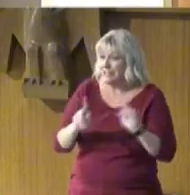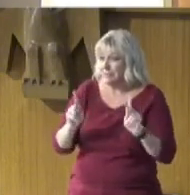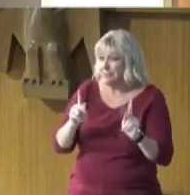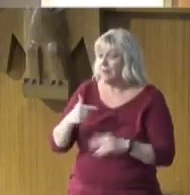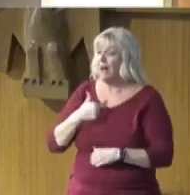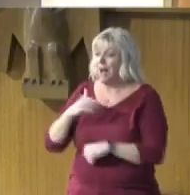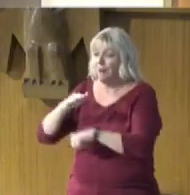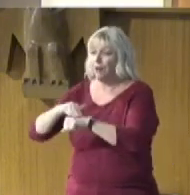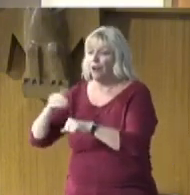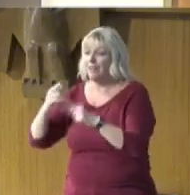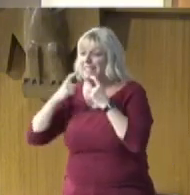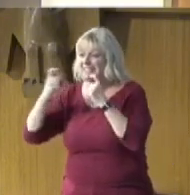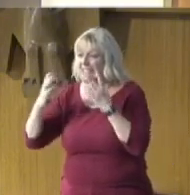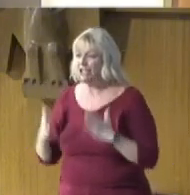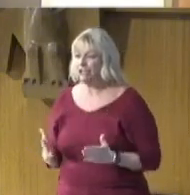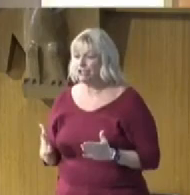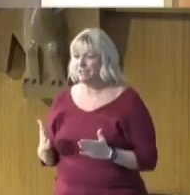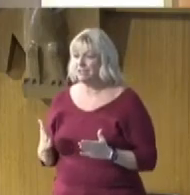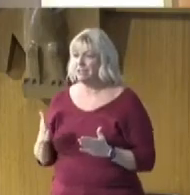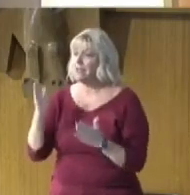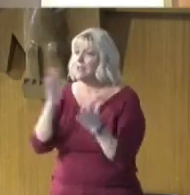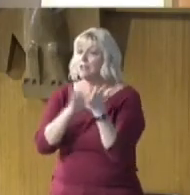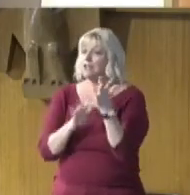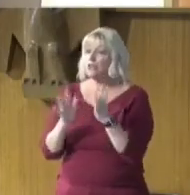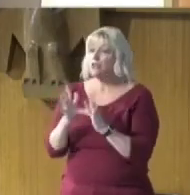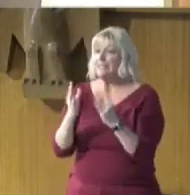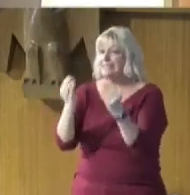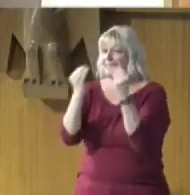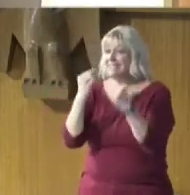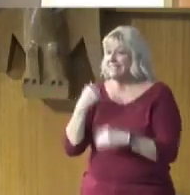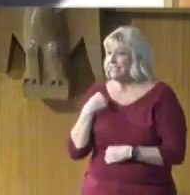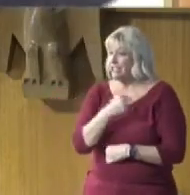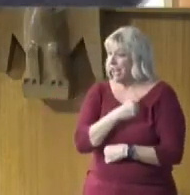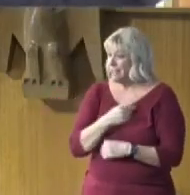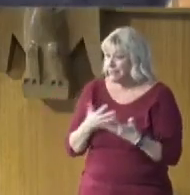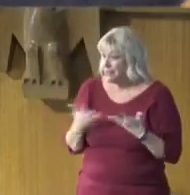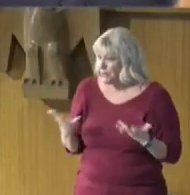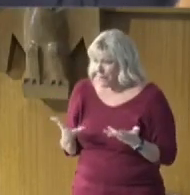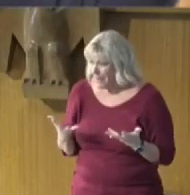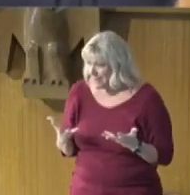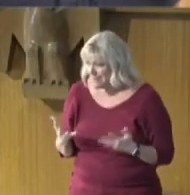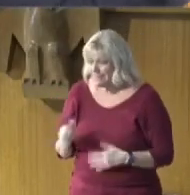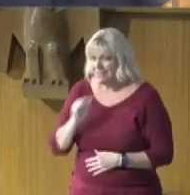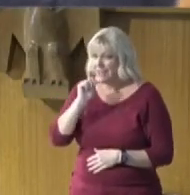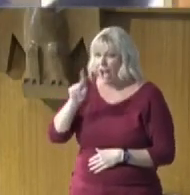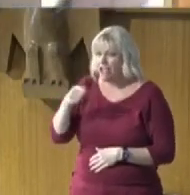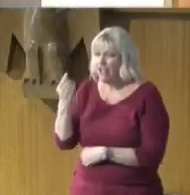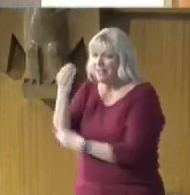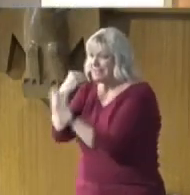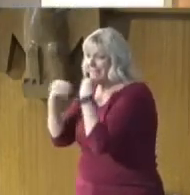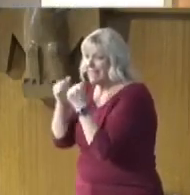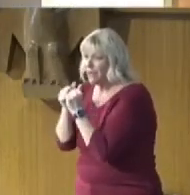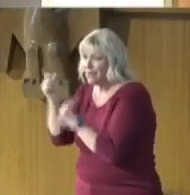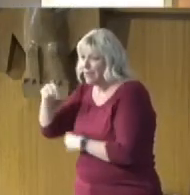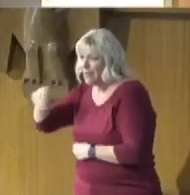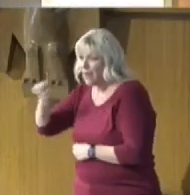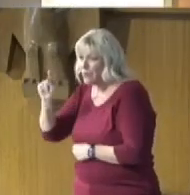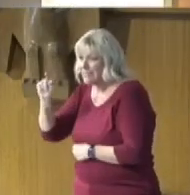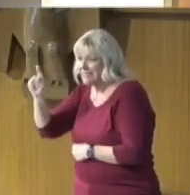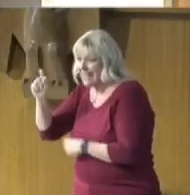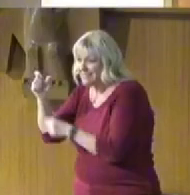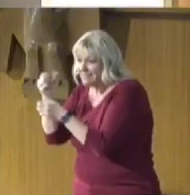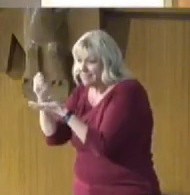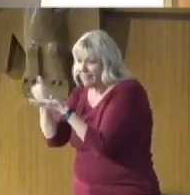raises the question, what is Jesus actually teaching us, not only by this story of eating with tax collectors, but also asking us to love our